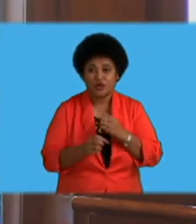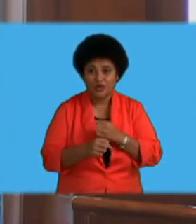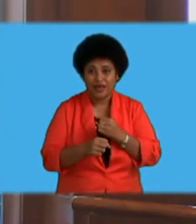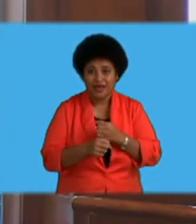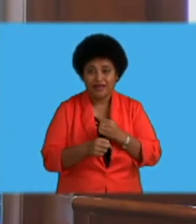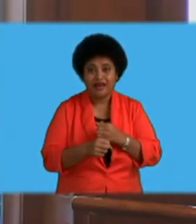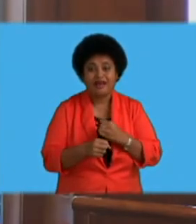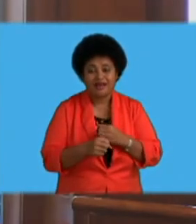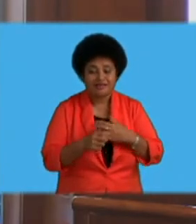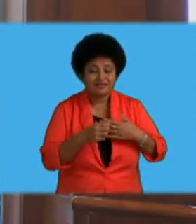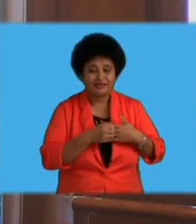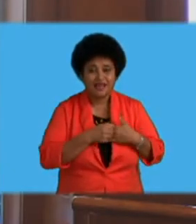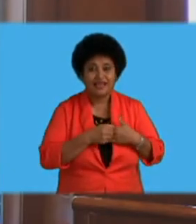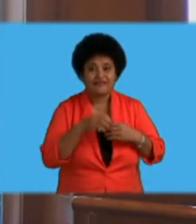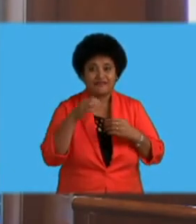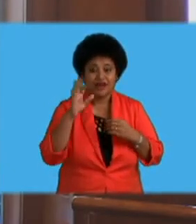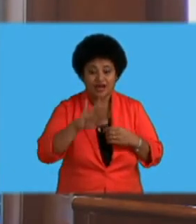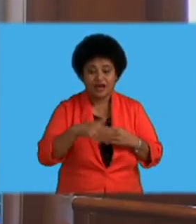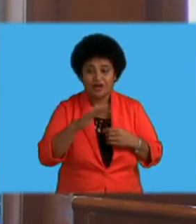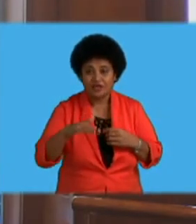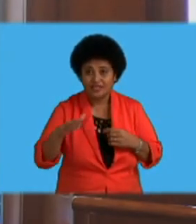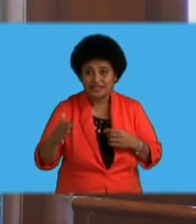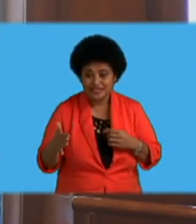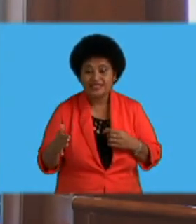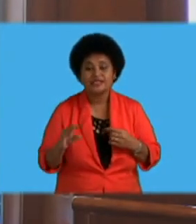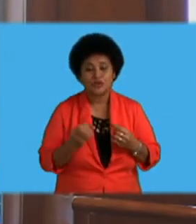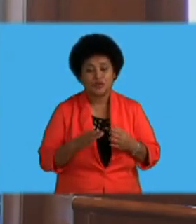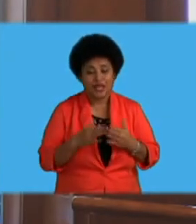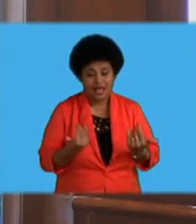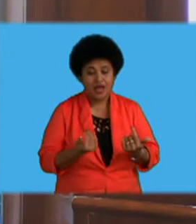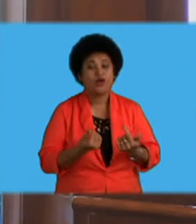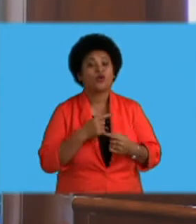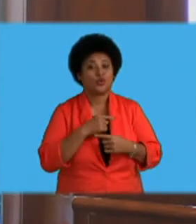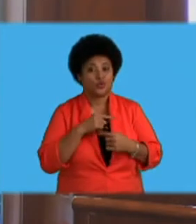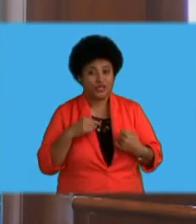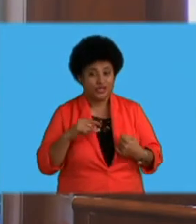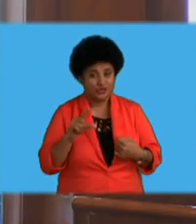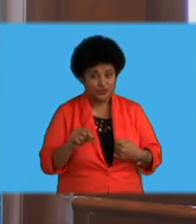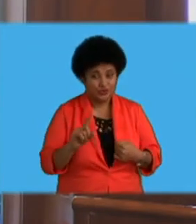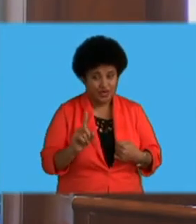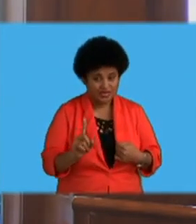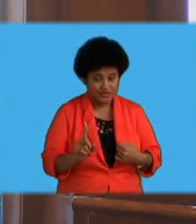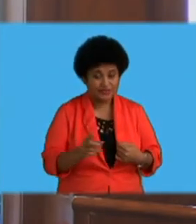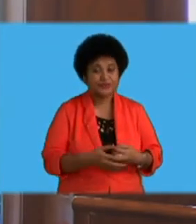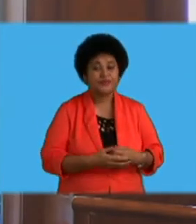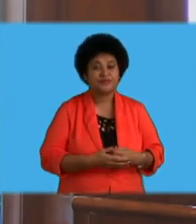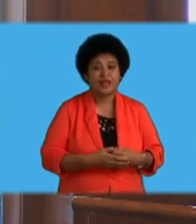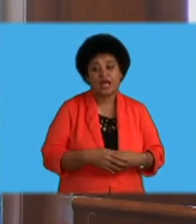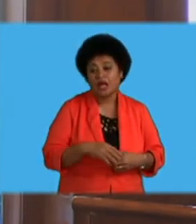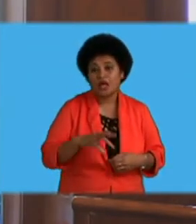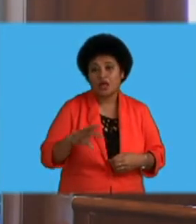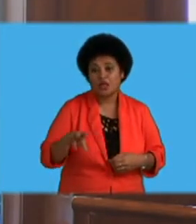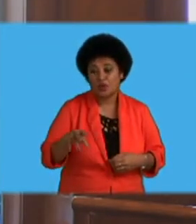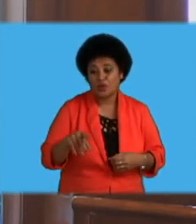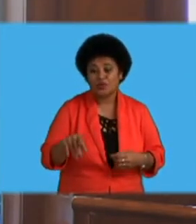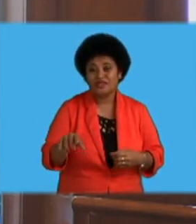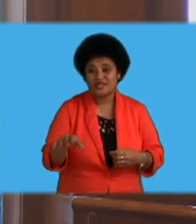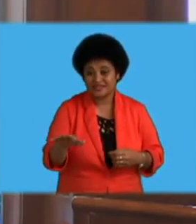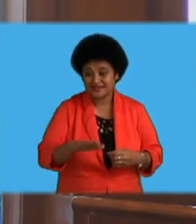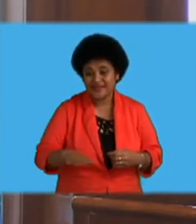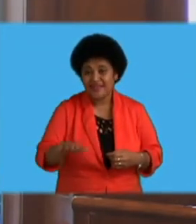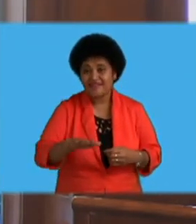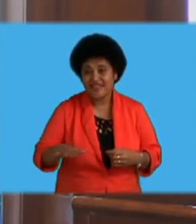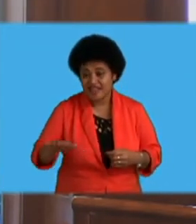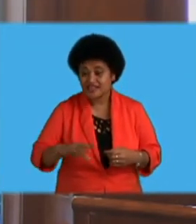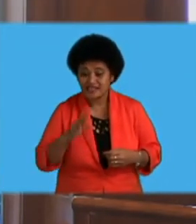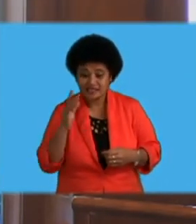being undertaken by the Mineral Resources Department. As of now, Honourable Deputy Speaker, those work areas that have been found to be